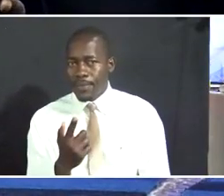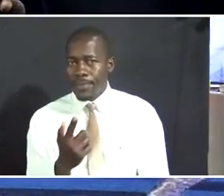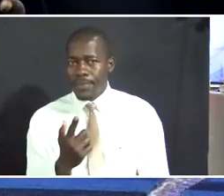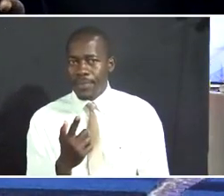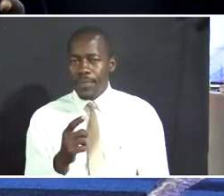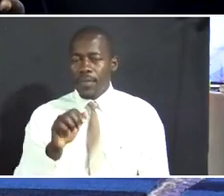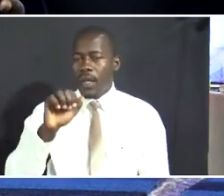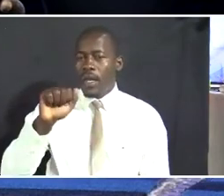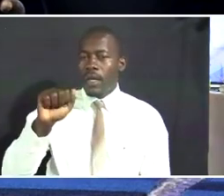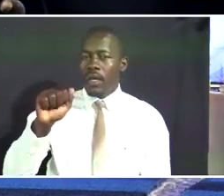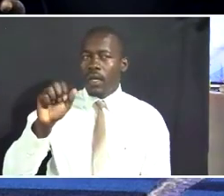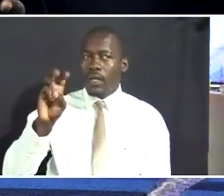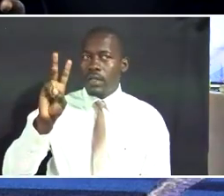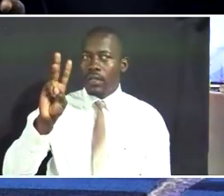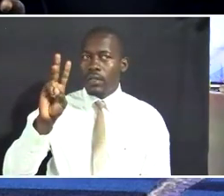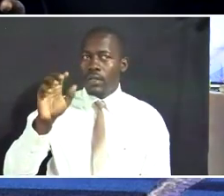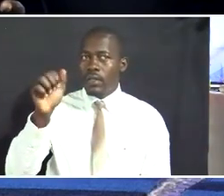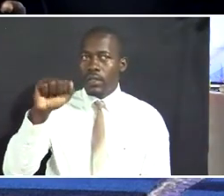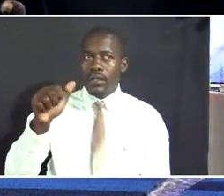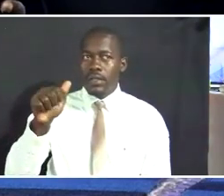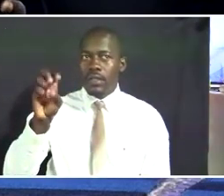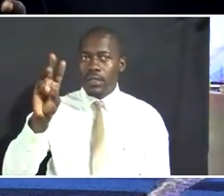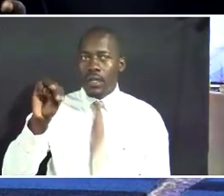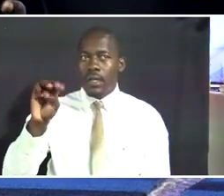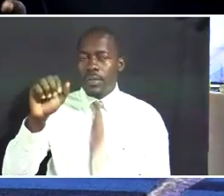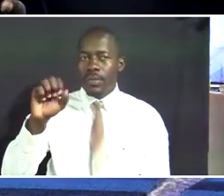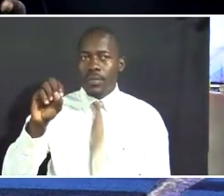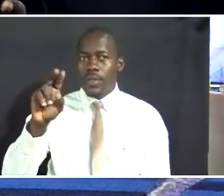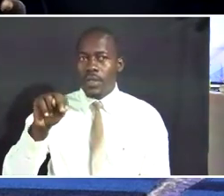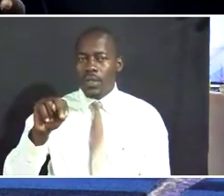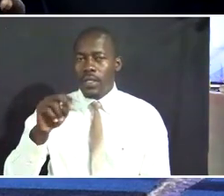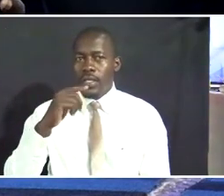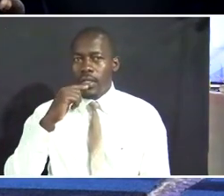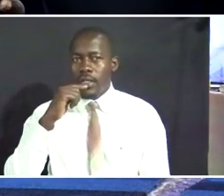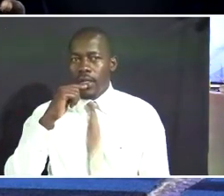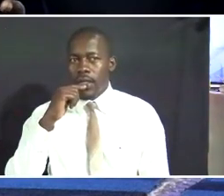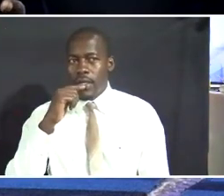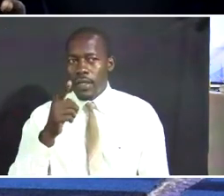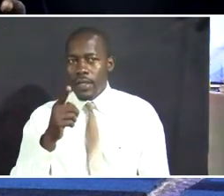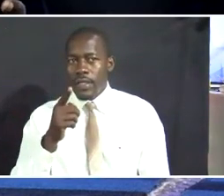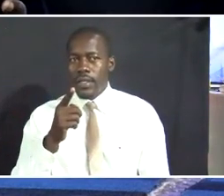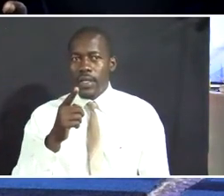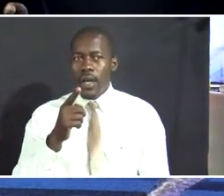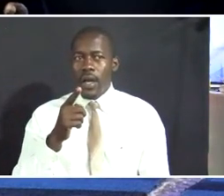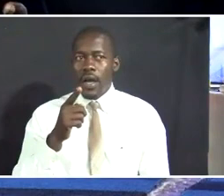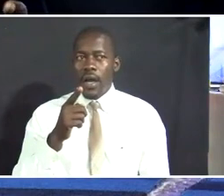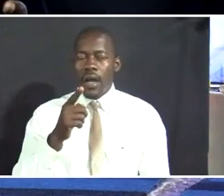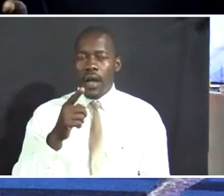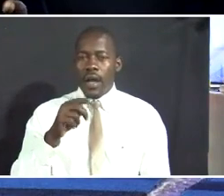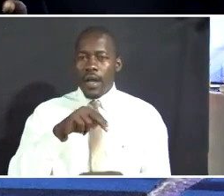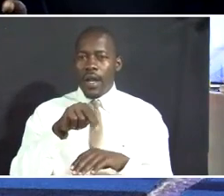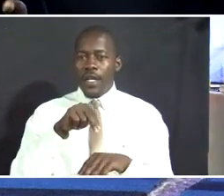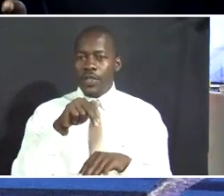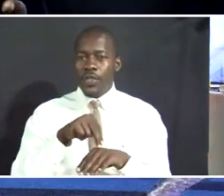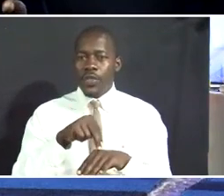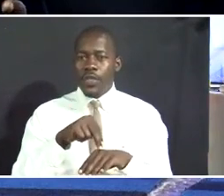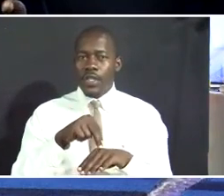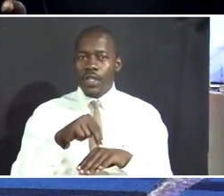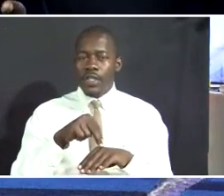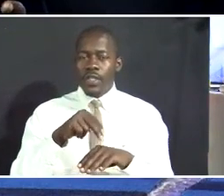Samson says, sometimes as a teacher of international school where there's a lot of children's